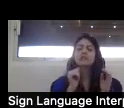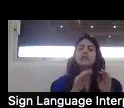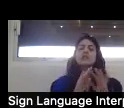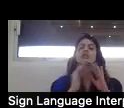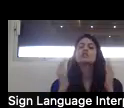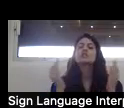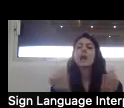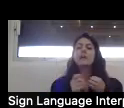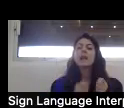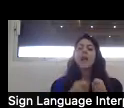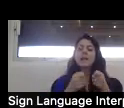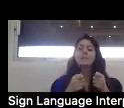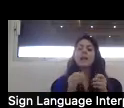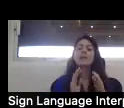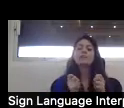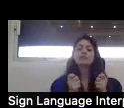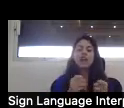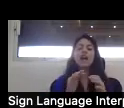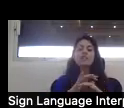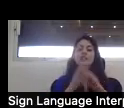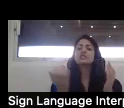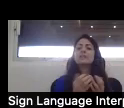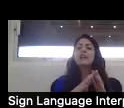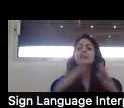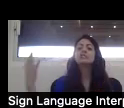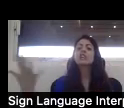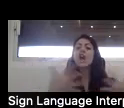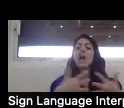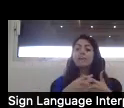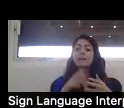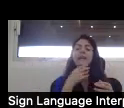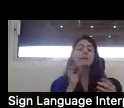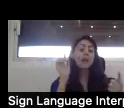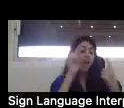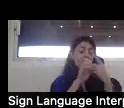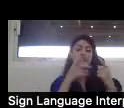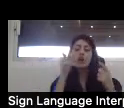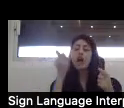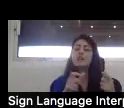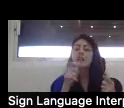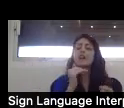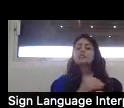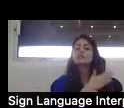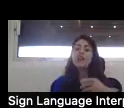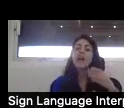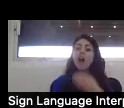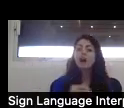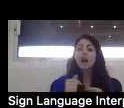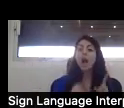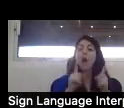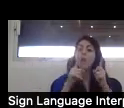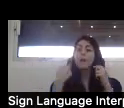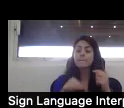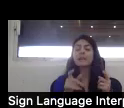Lebanon, while giving priority during the initial phase to youth aged between 18 and 21, given the elevated risks